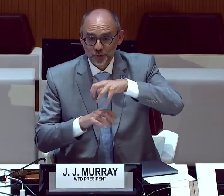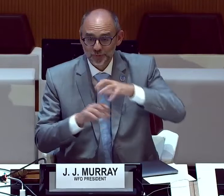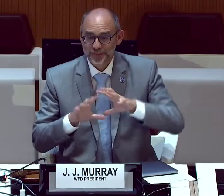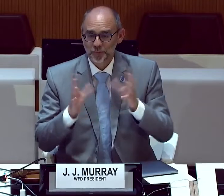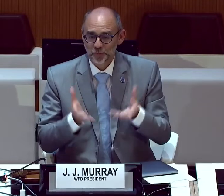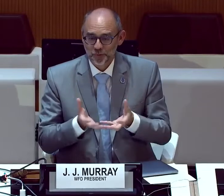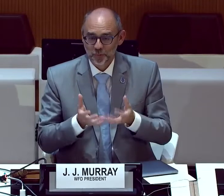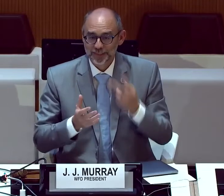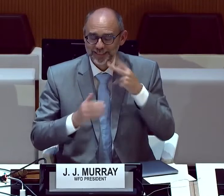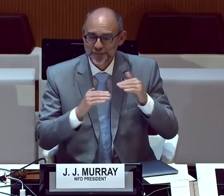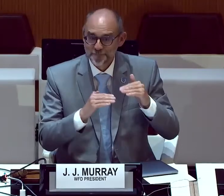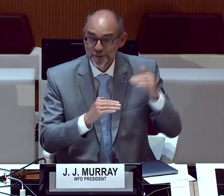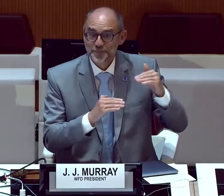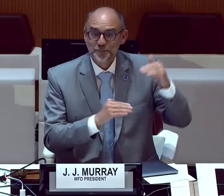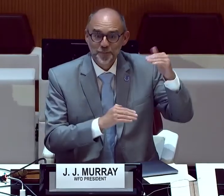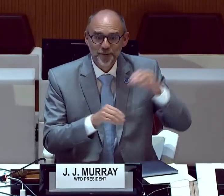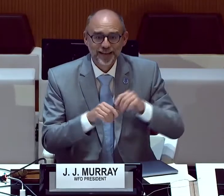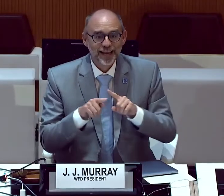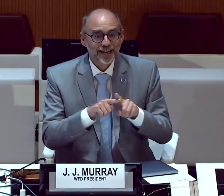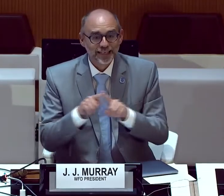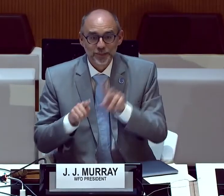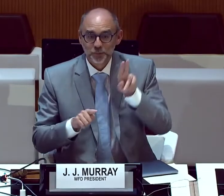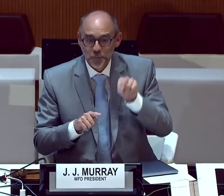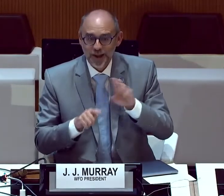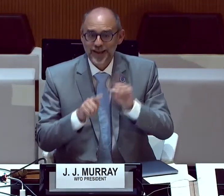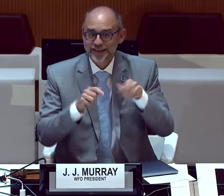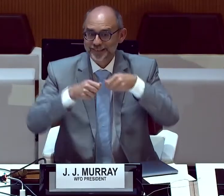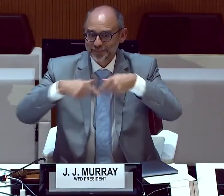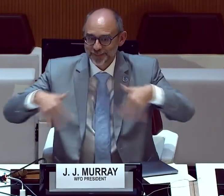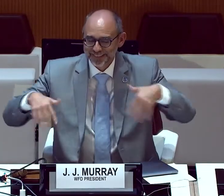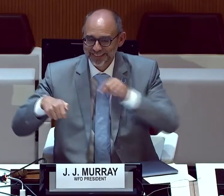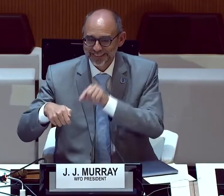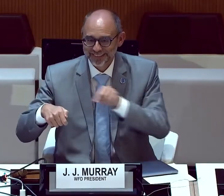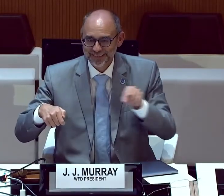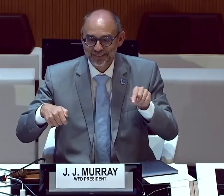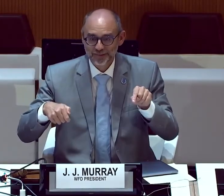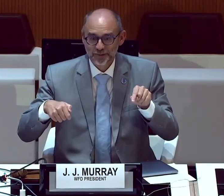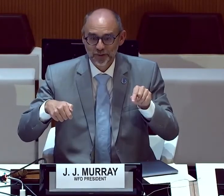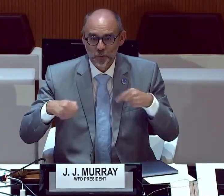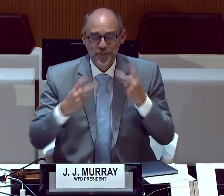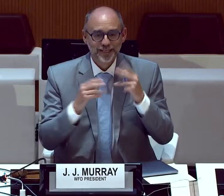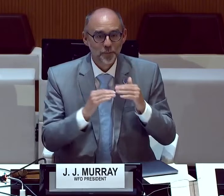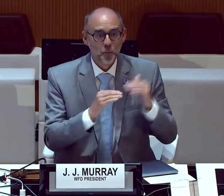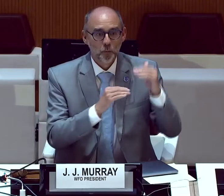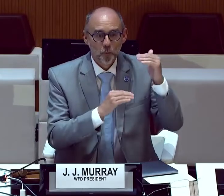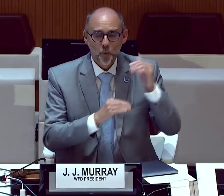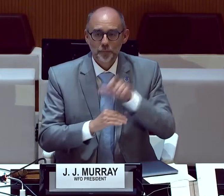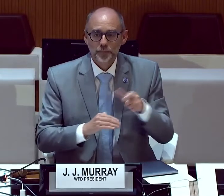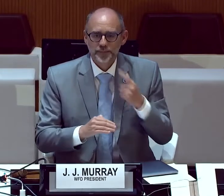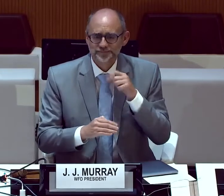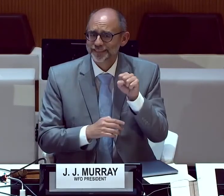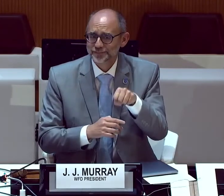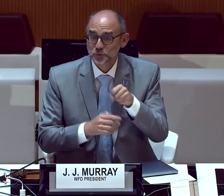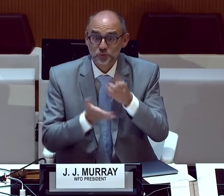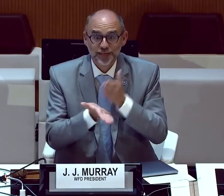and more now in different countries around the world. Deaf people experience more and more, yes, that part of diversity that we can belong